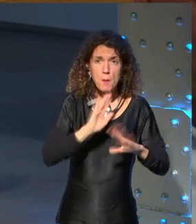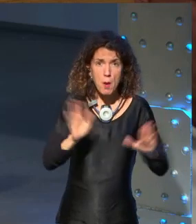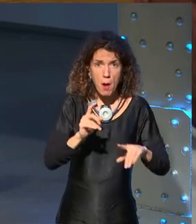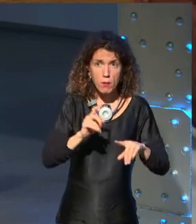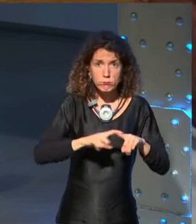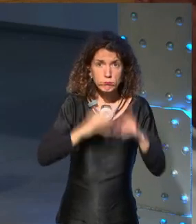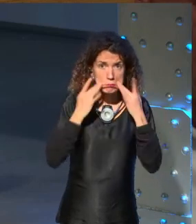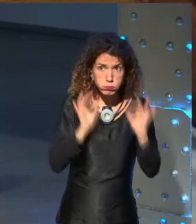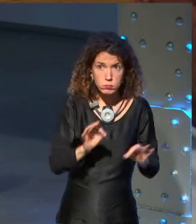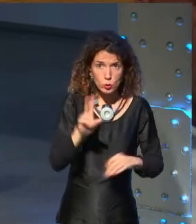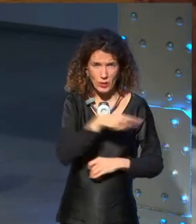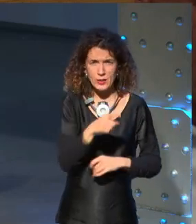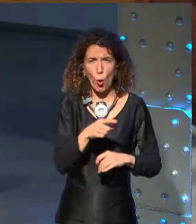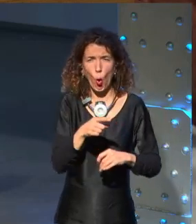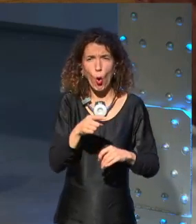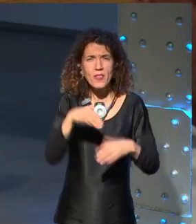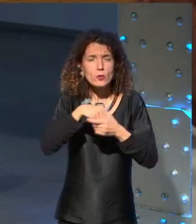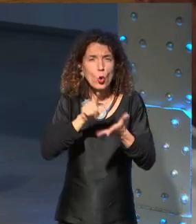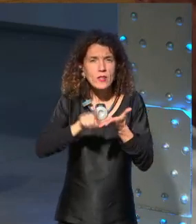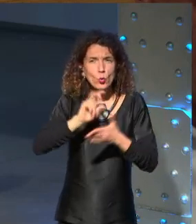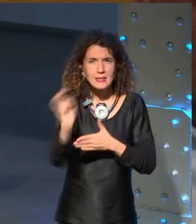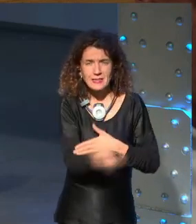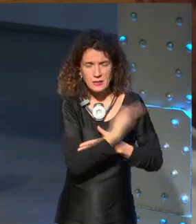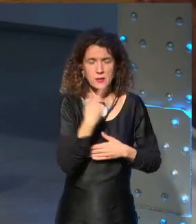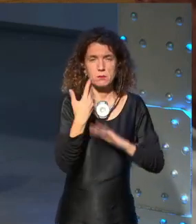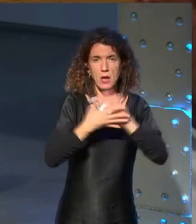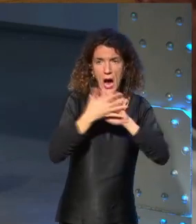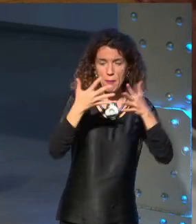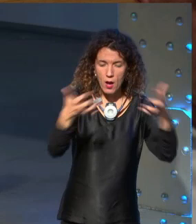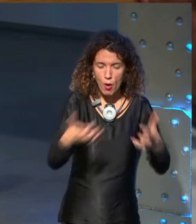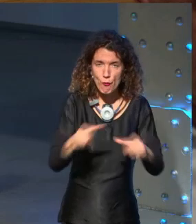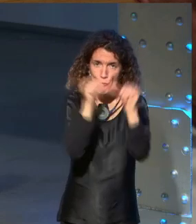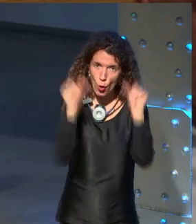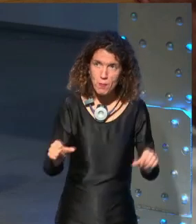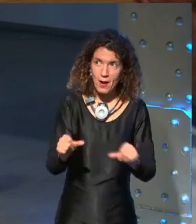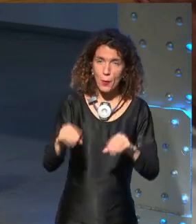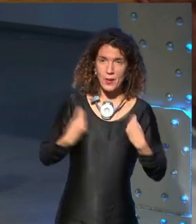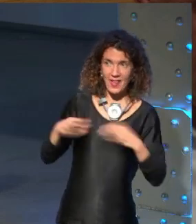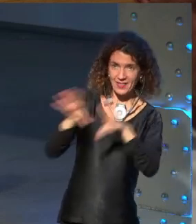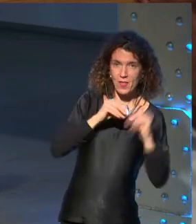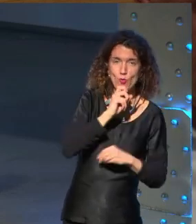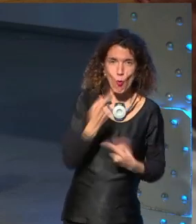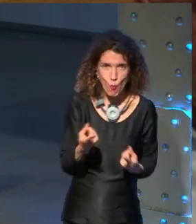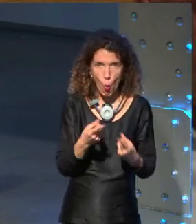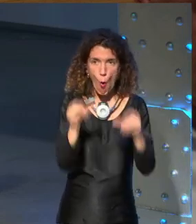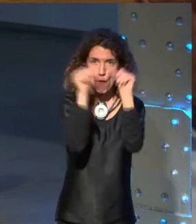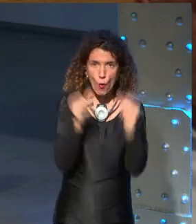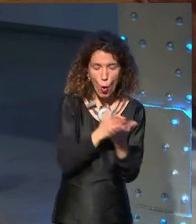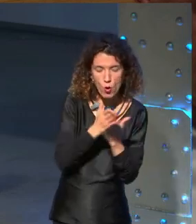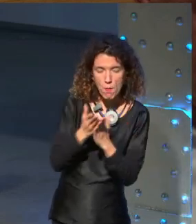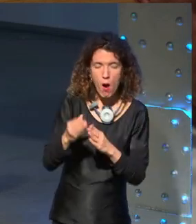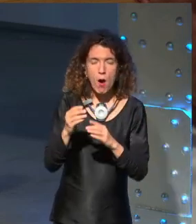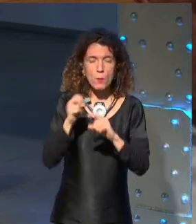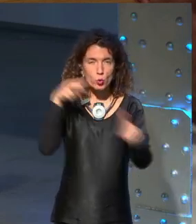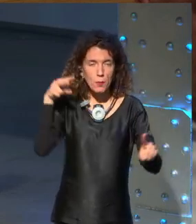the simple narration of the facts or the suspense of the story. These could be interpretations